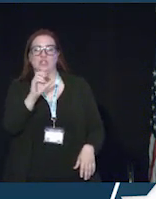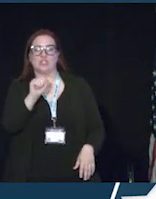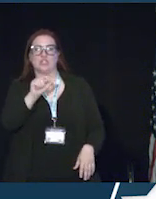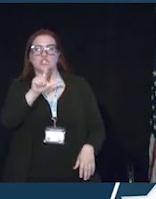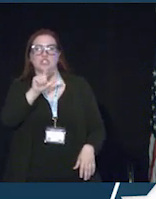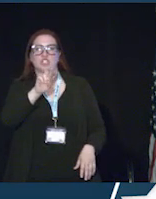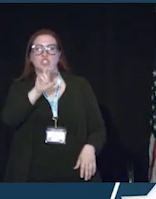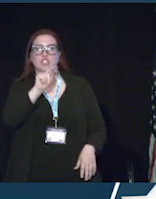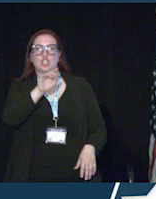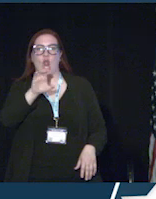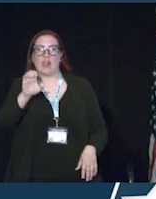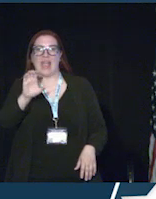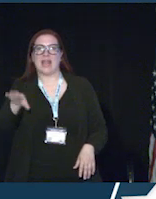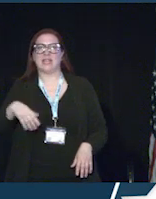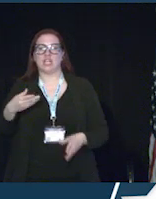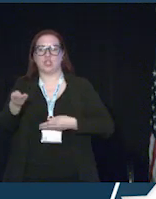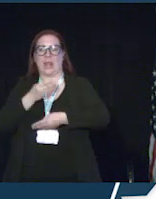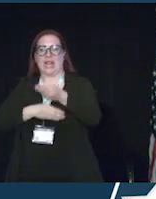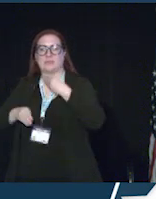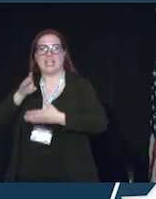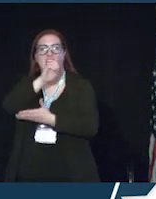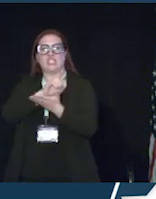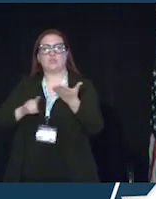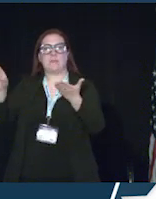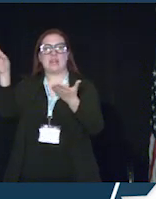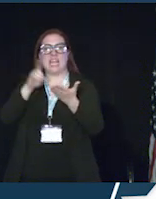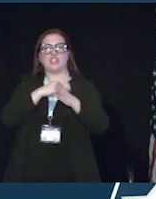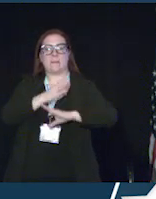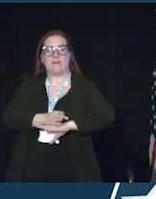Organ Transplant Discrimination Prevention Act.